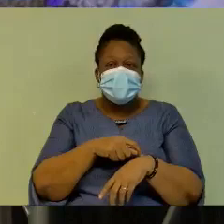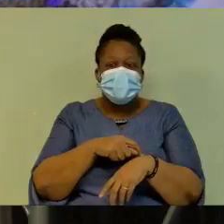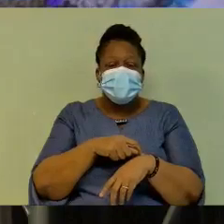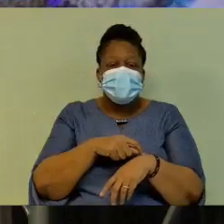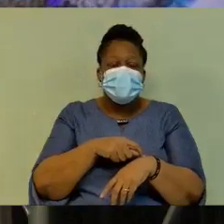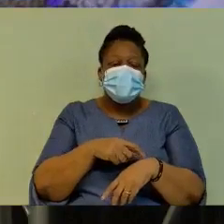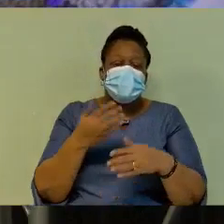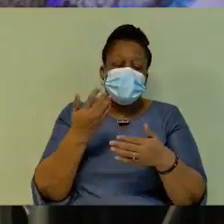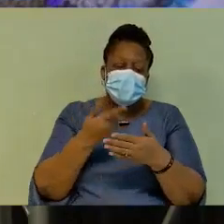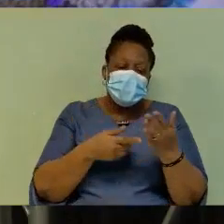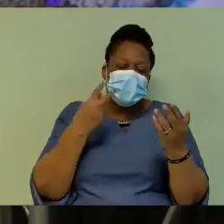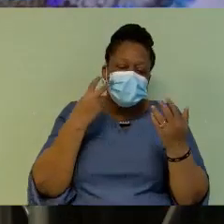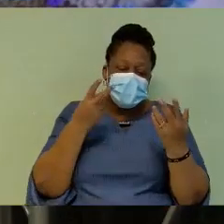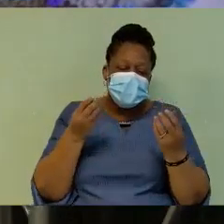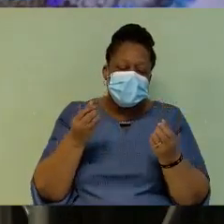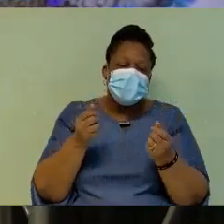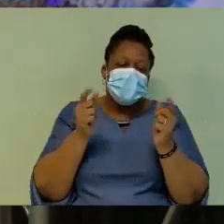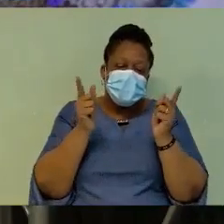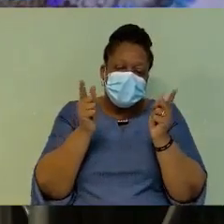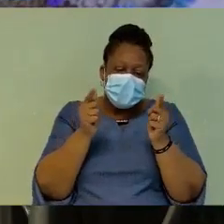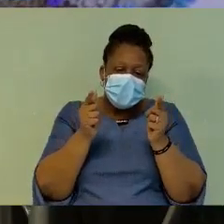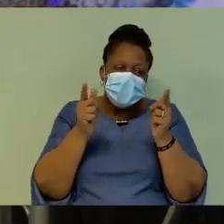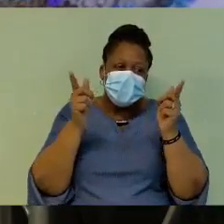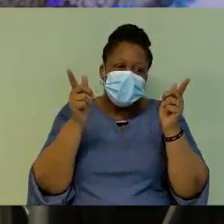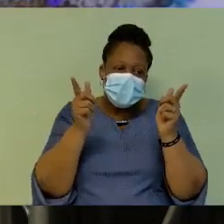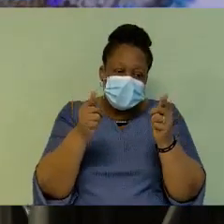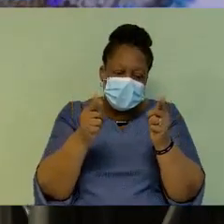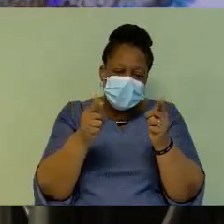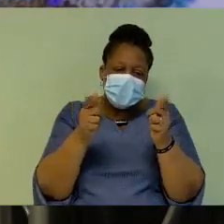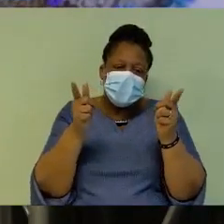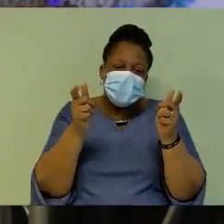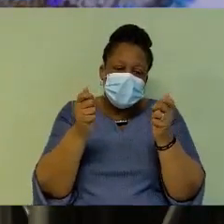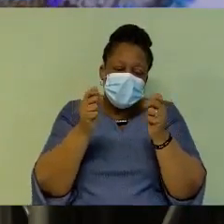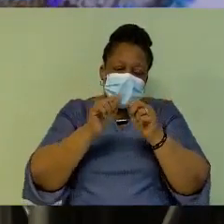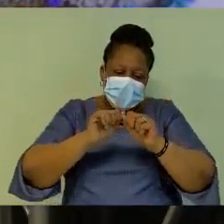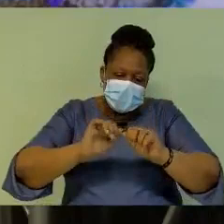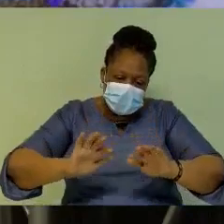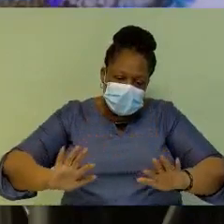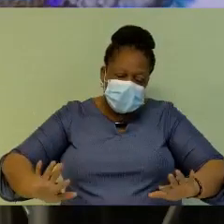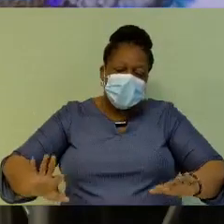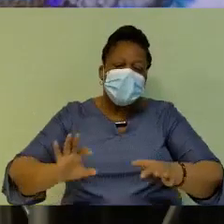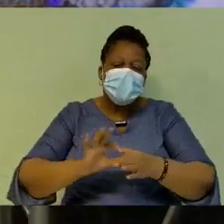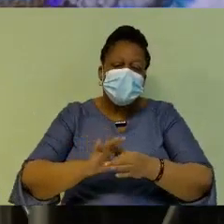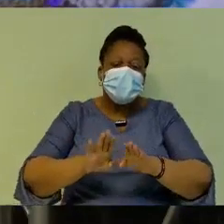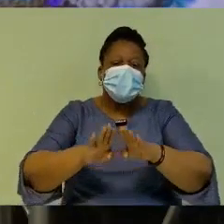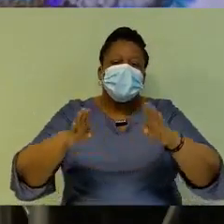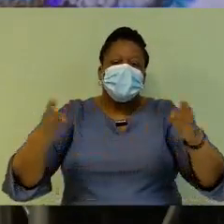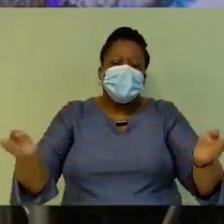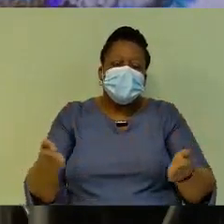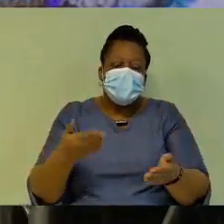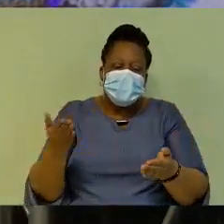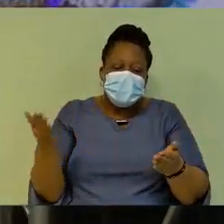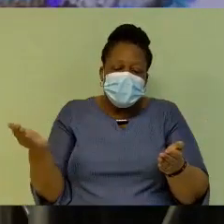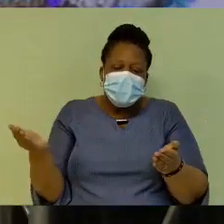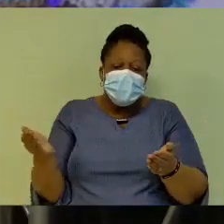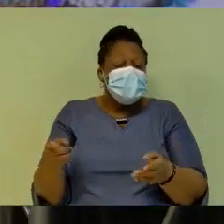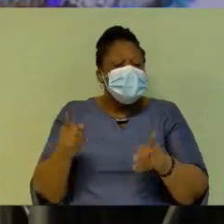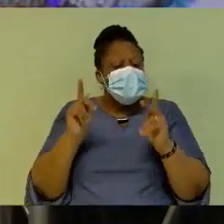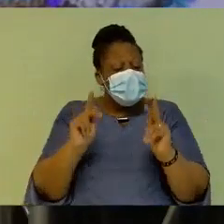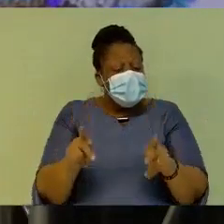gradual relaxation as we ensure that persons take the personal responsibility in instituting